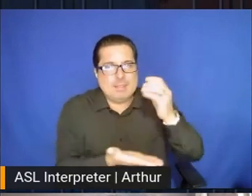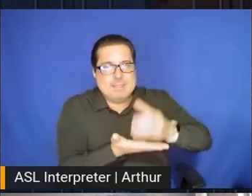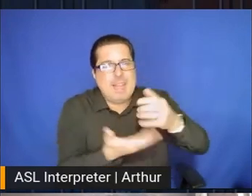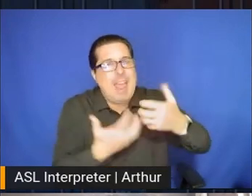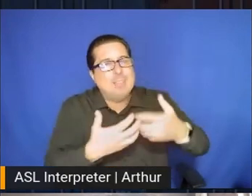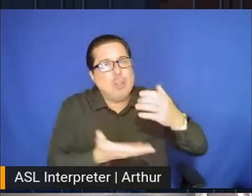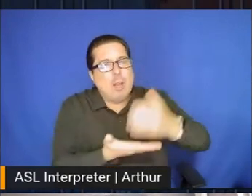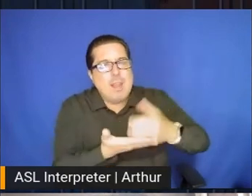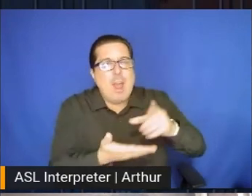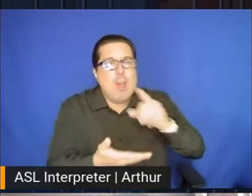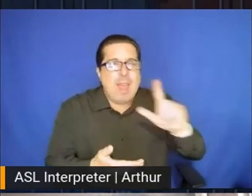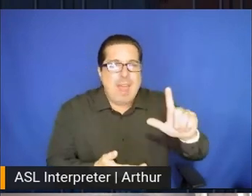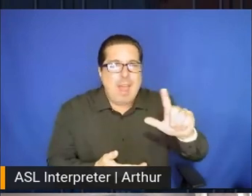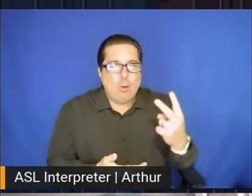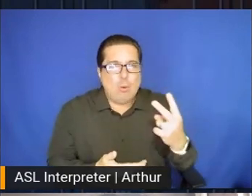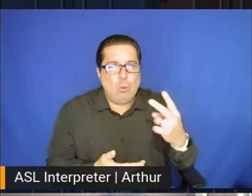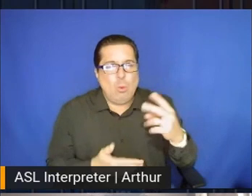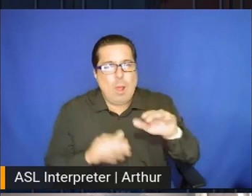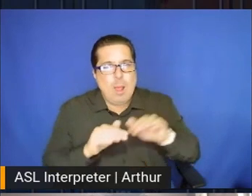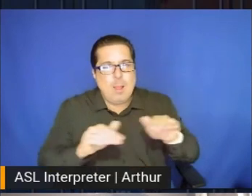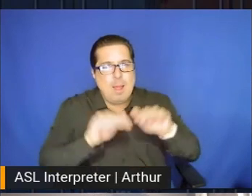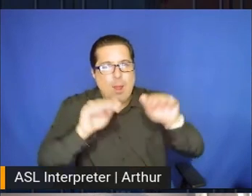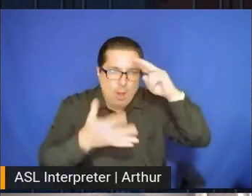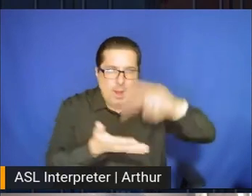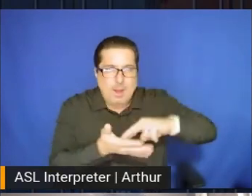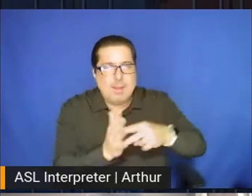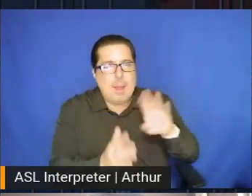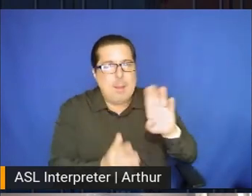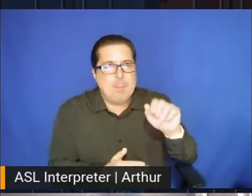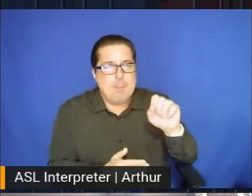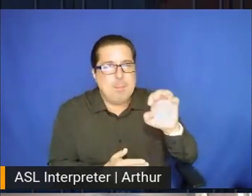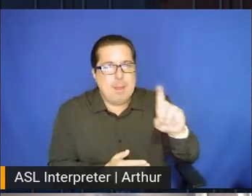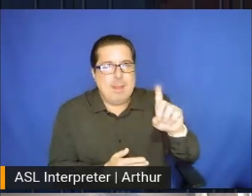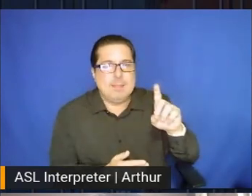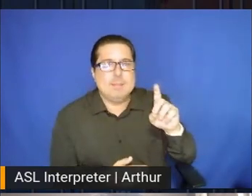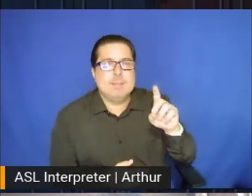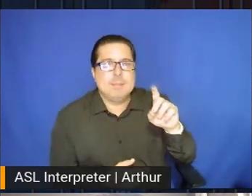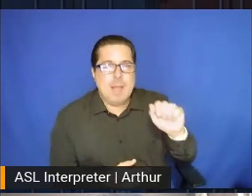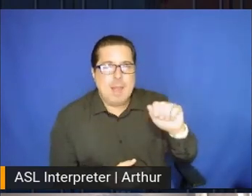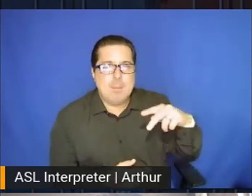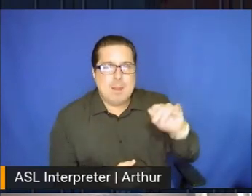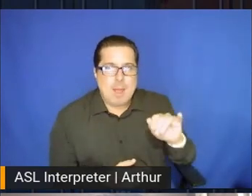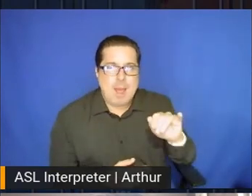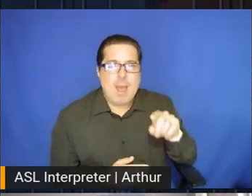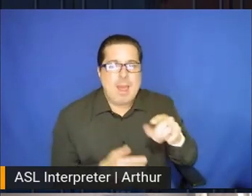the L2 layers intent-based APIs, right? So they still